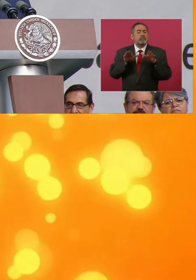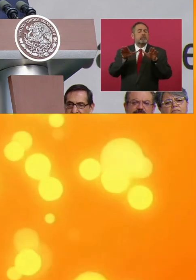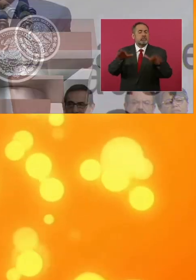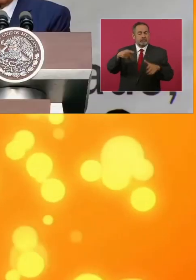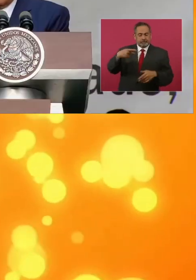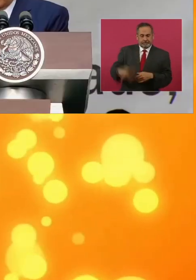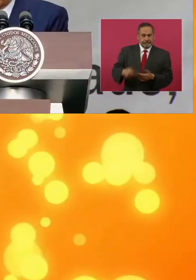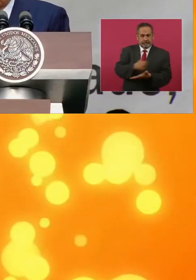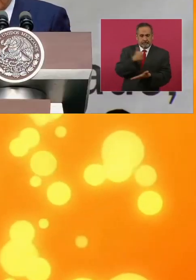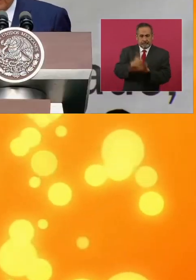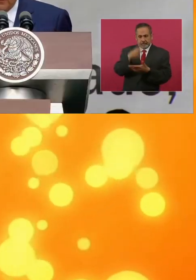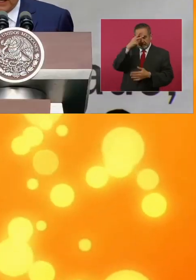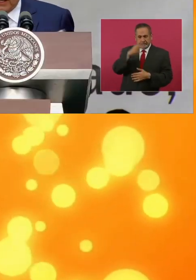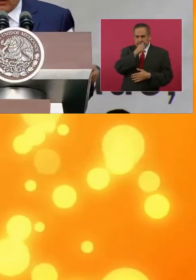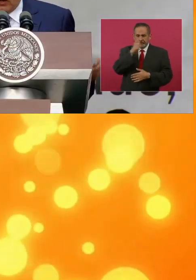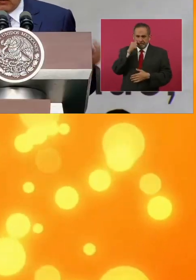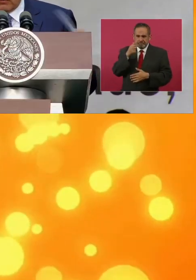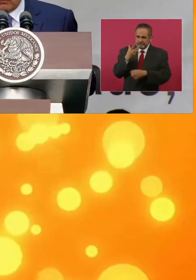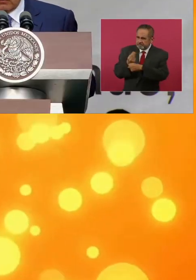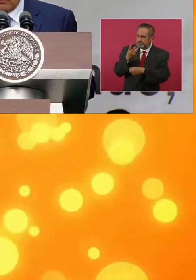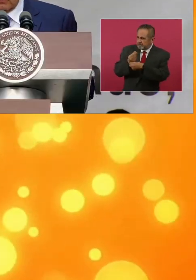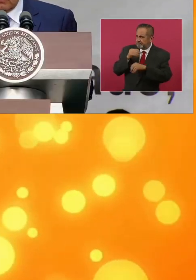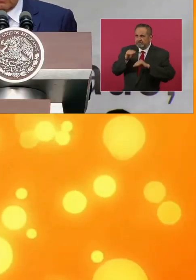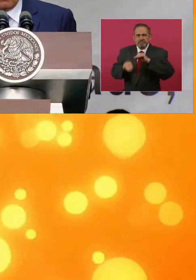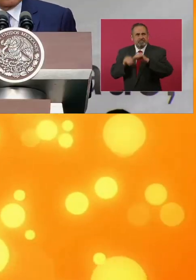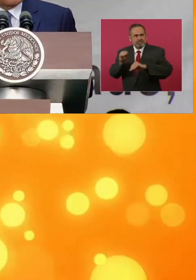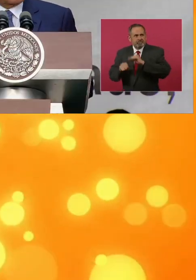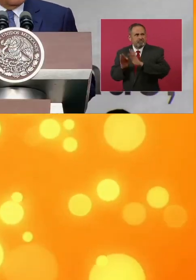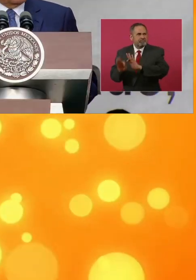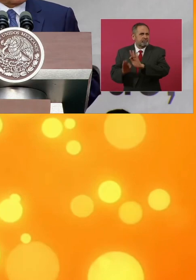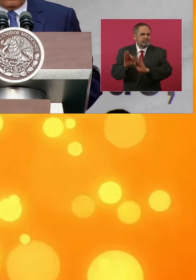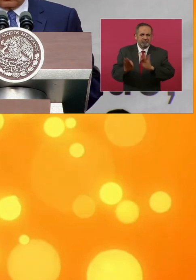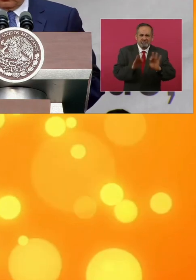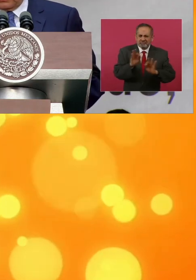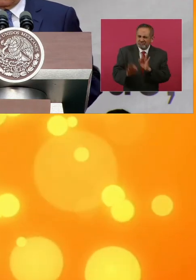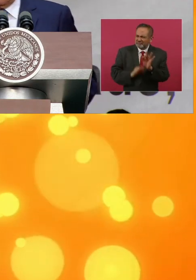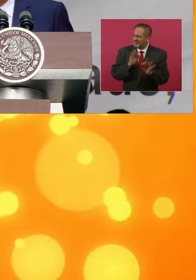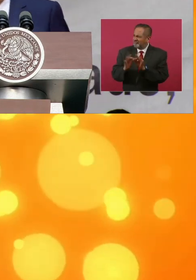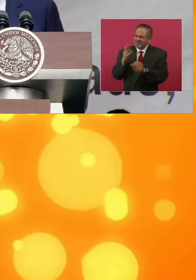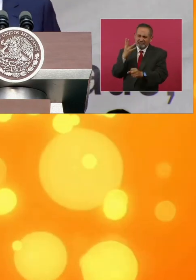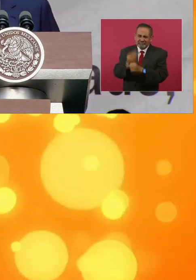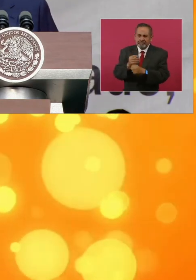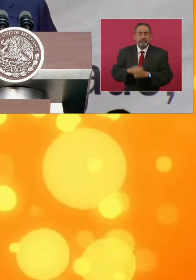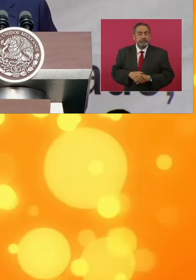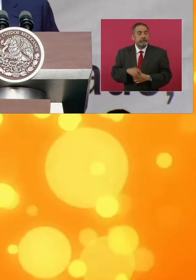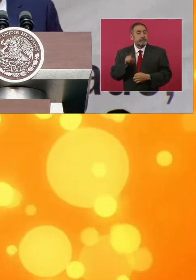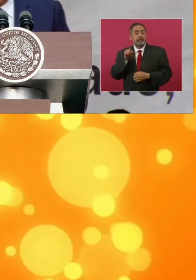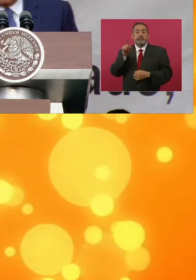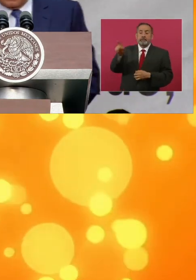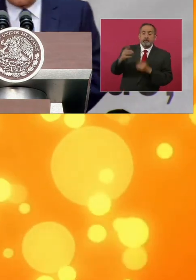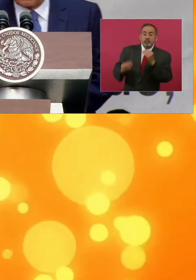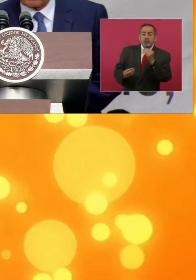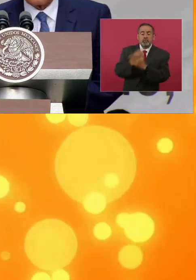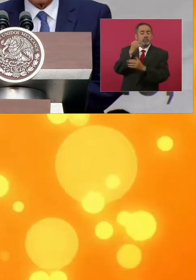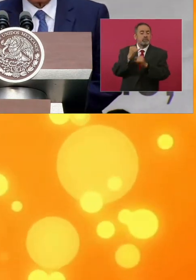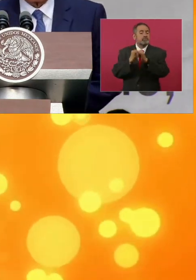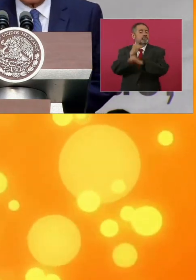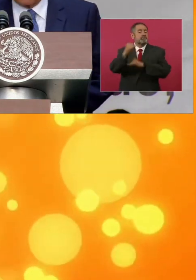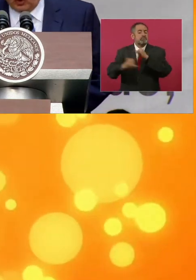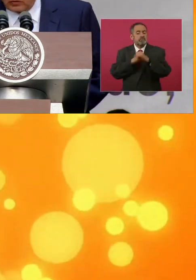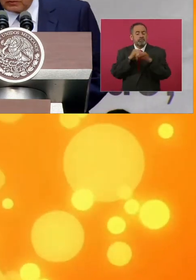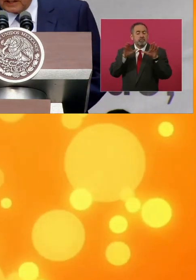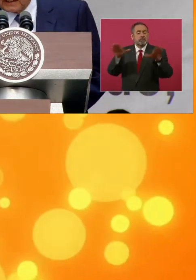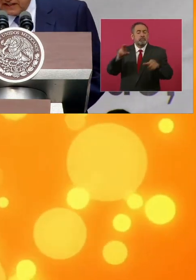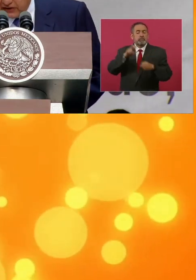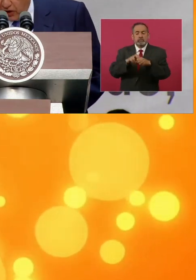the Zócalo. It was an hour and like 5 minutes. So I think the first hour, sorry, the